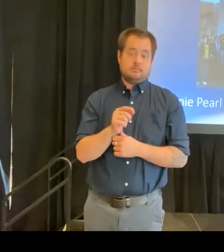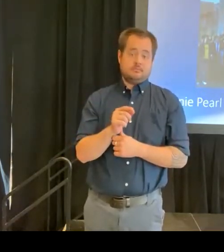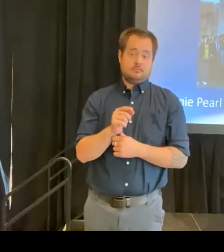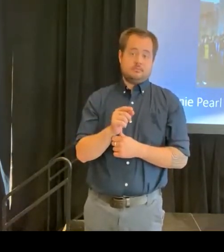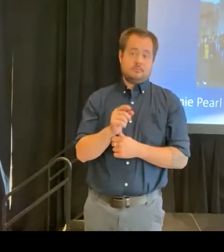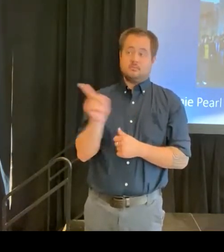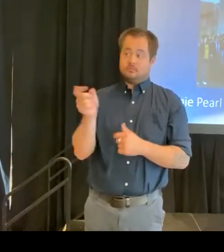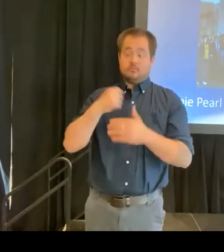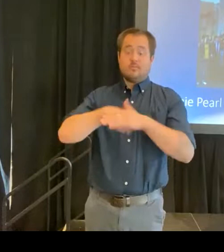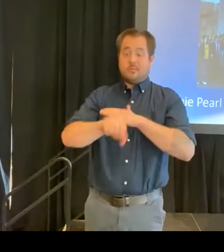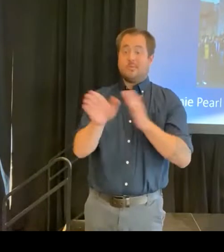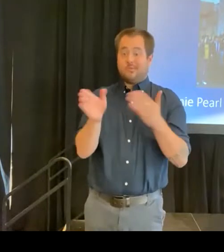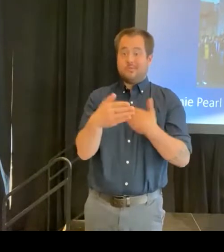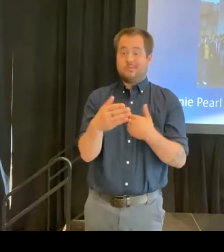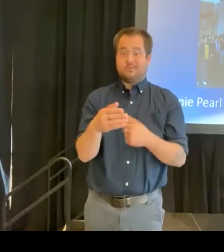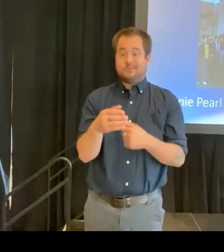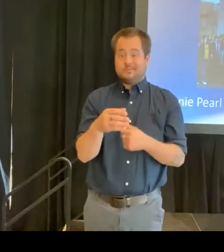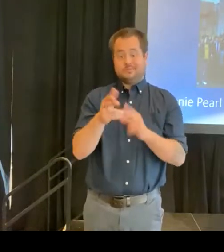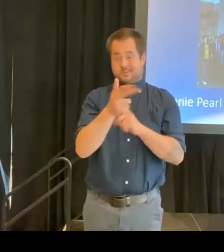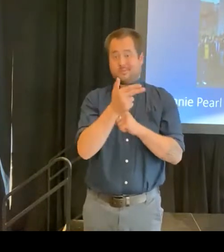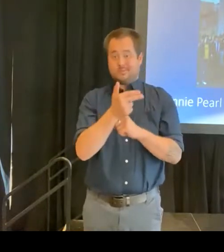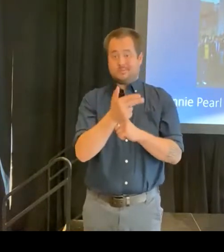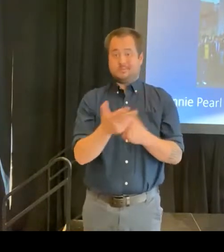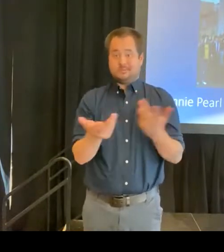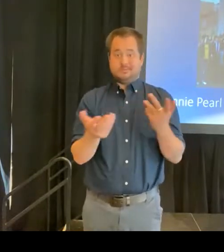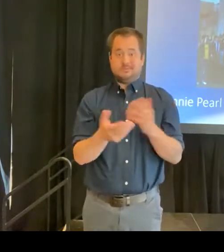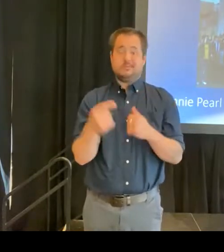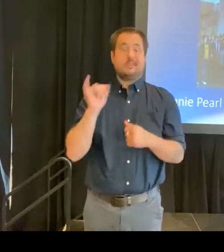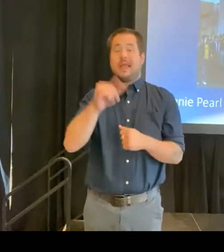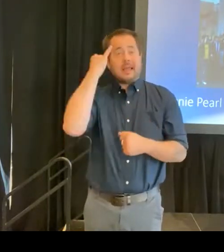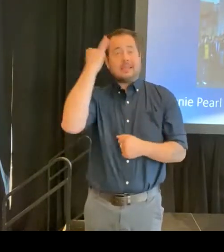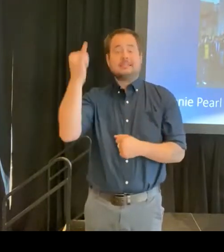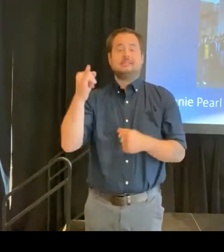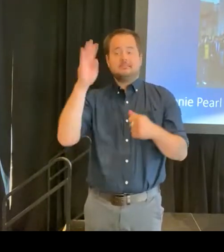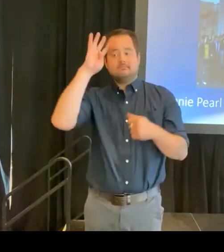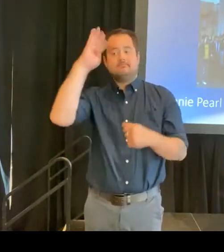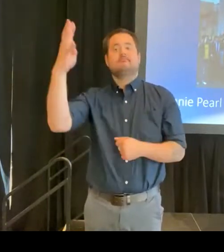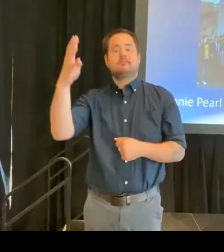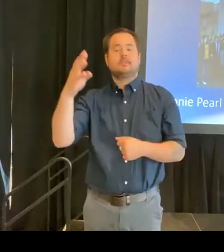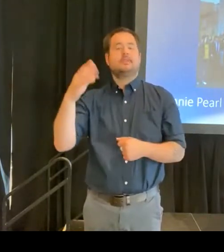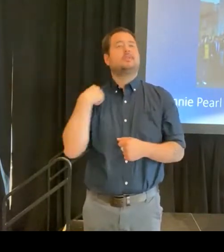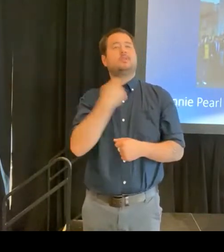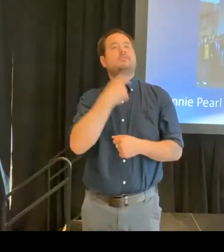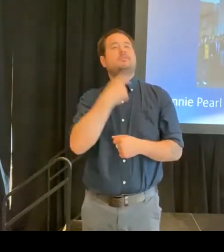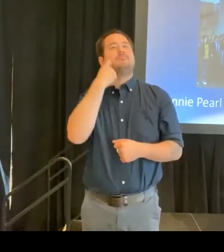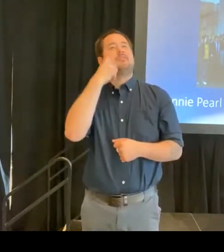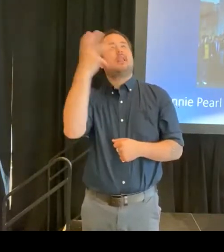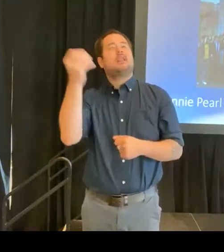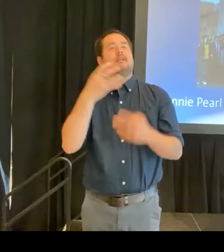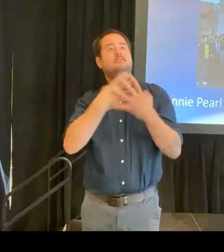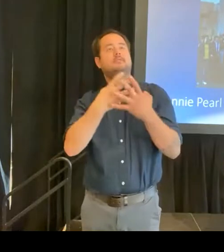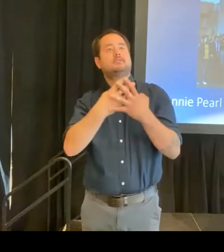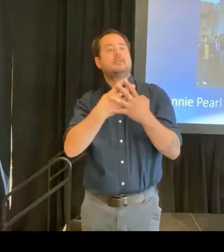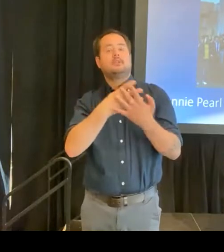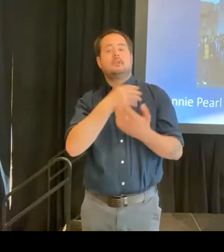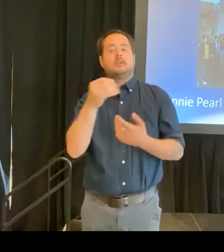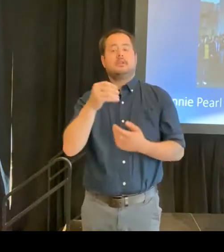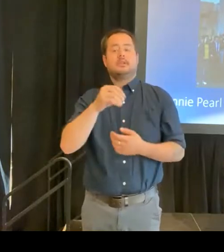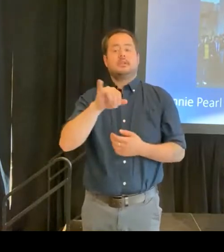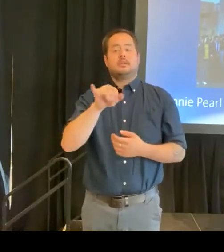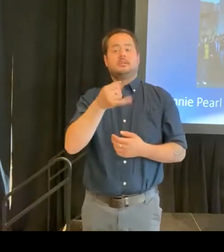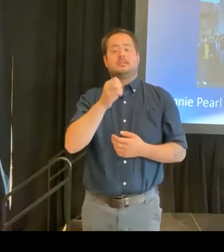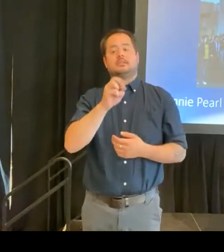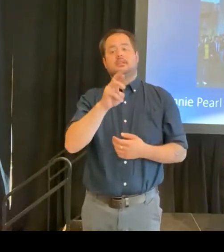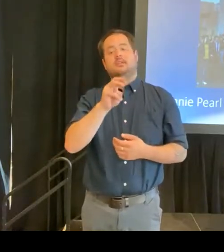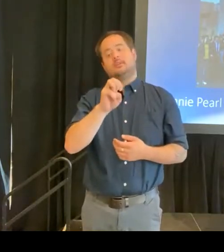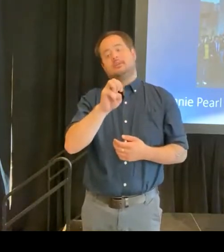and Motel, when we were just sitting around talking, we just gotten out of jail. And Jeremiah X, who was